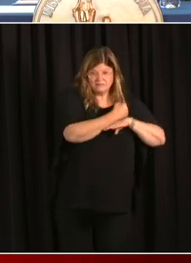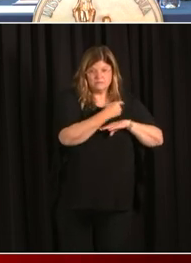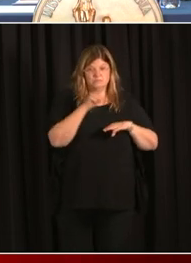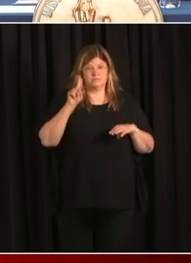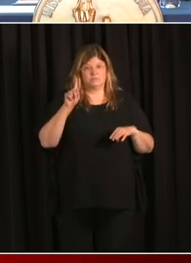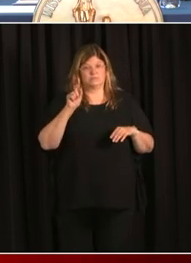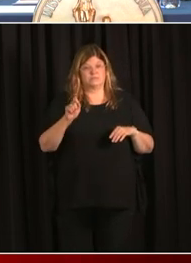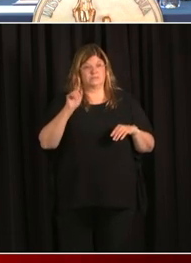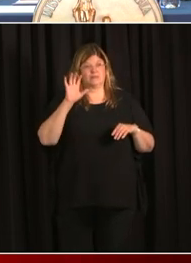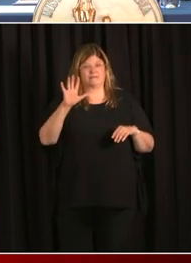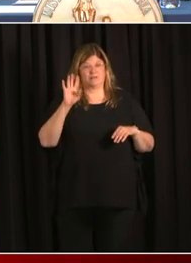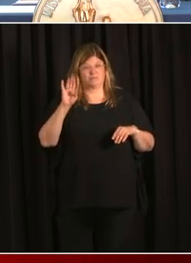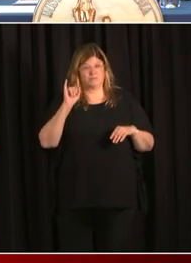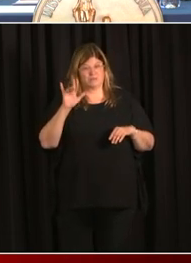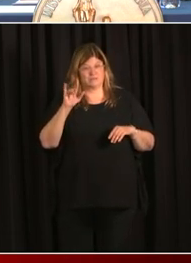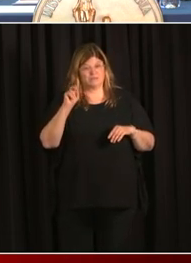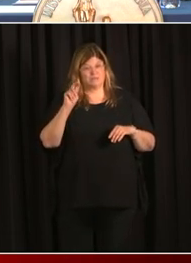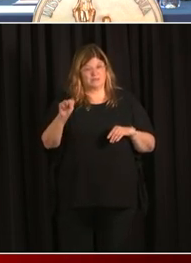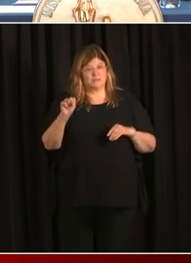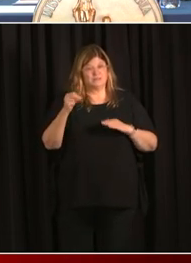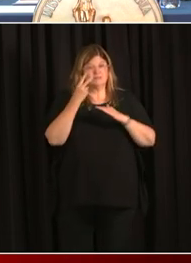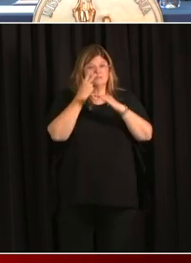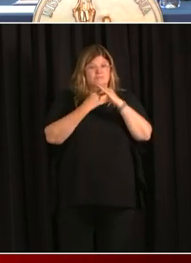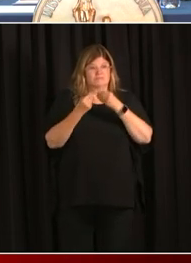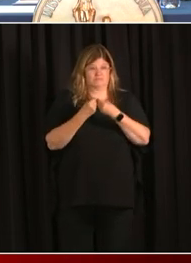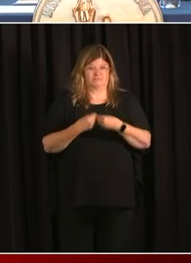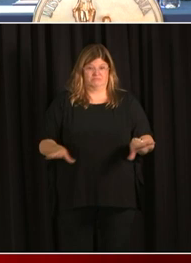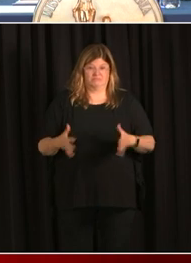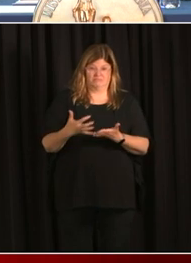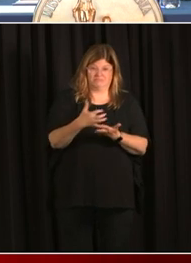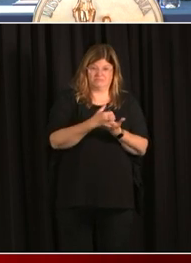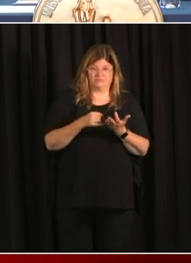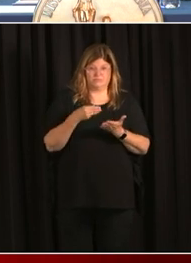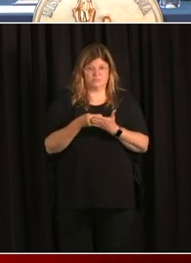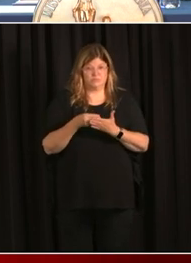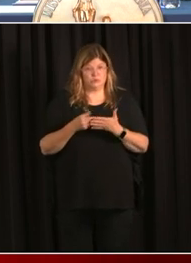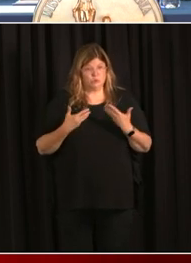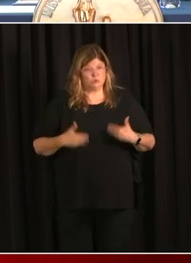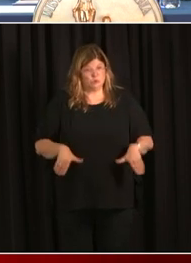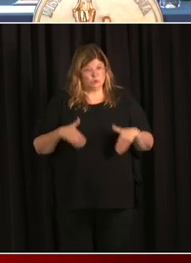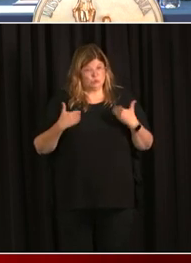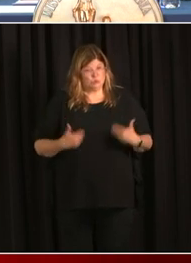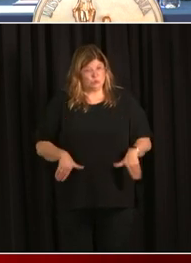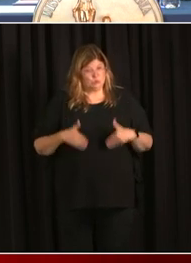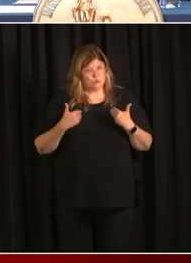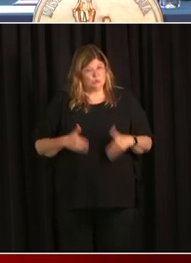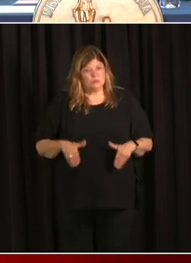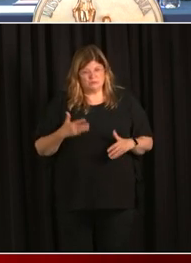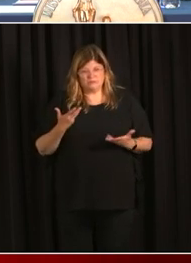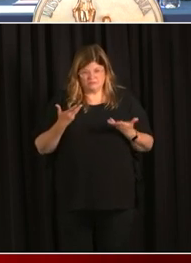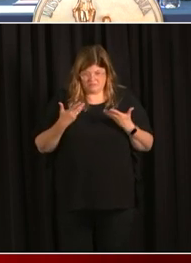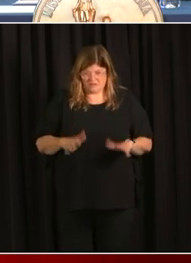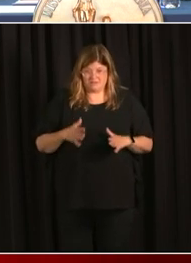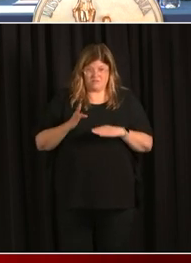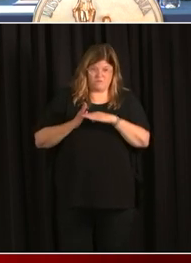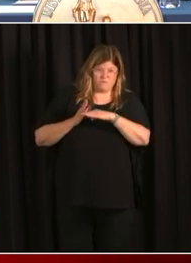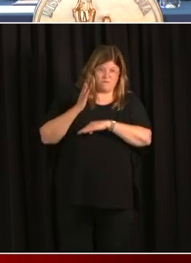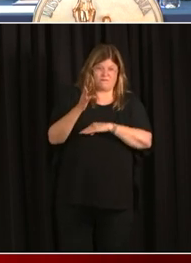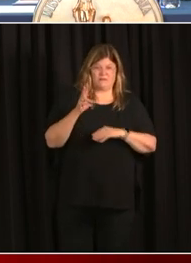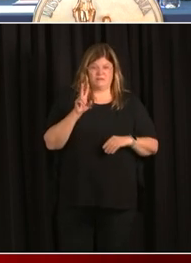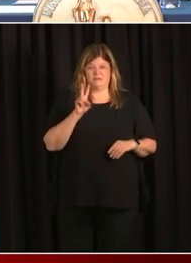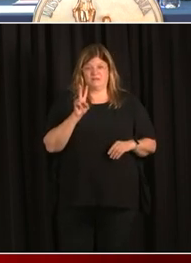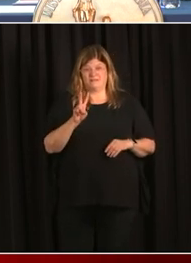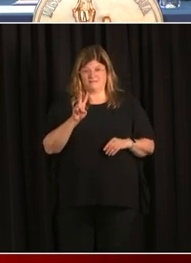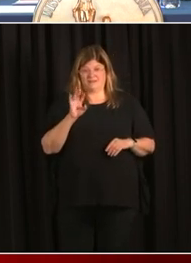$1.5 billion in projected lost revenue we've experienced in the district over 2 fiscal years, the